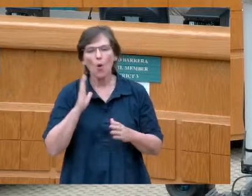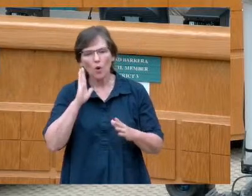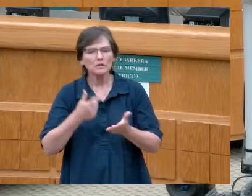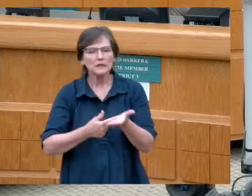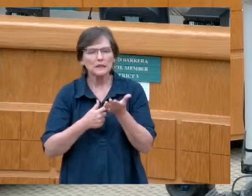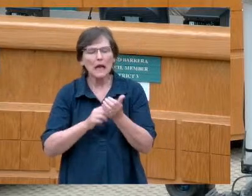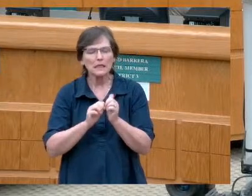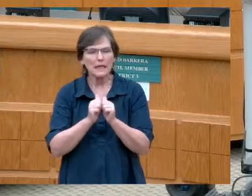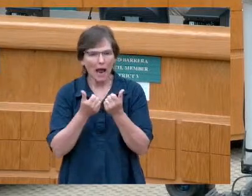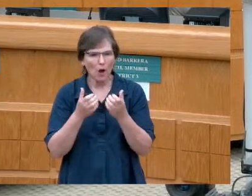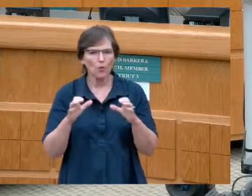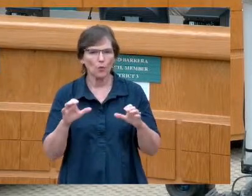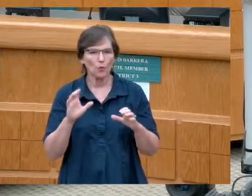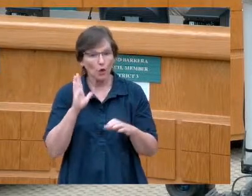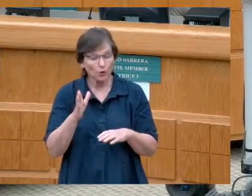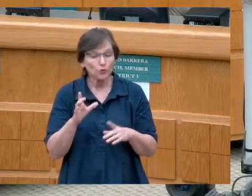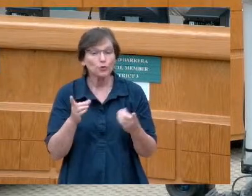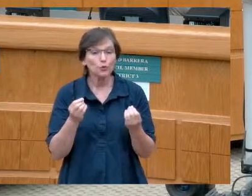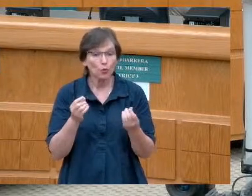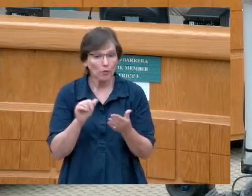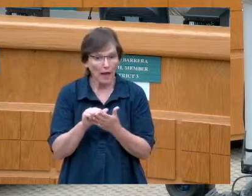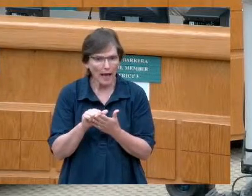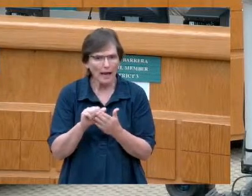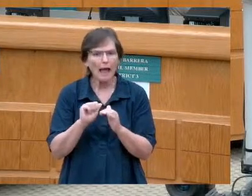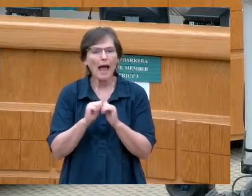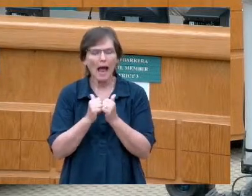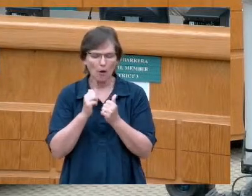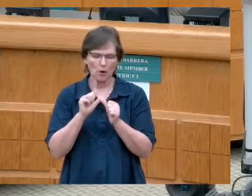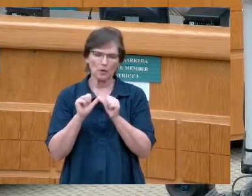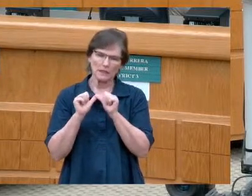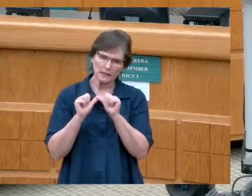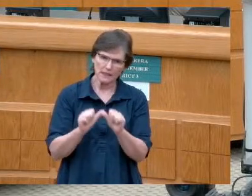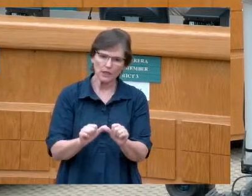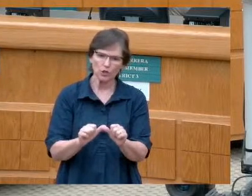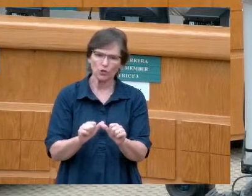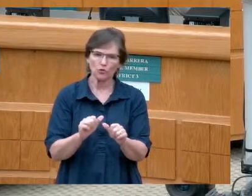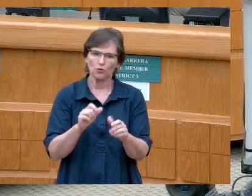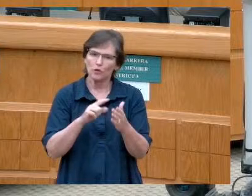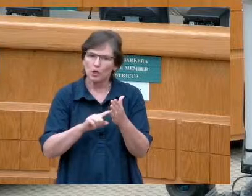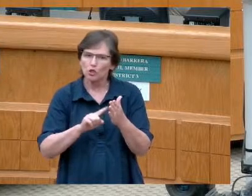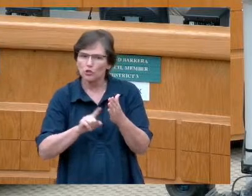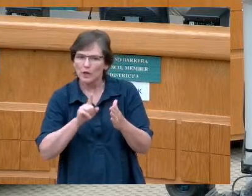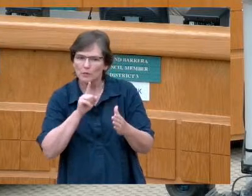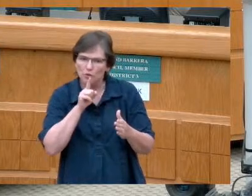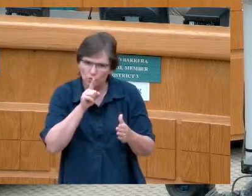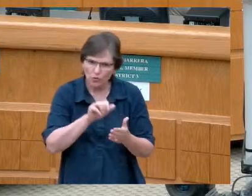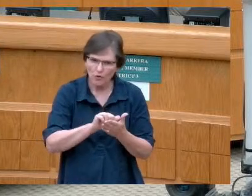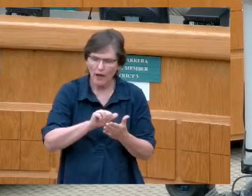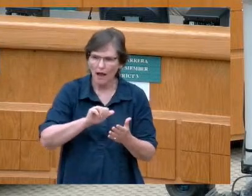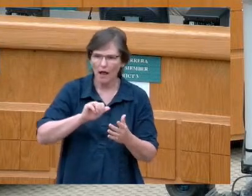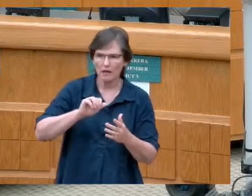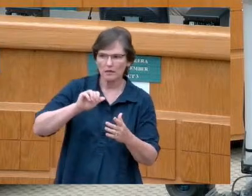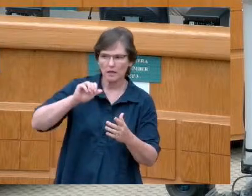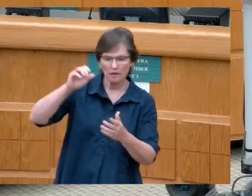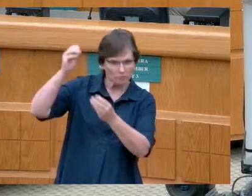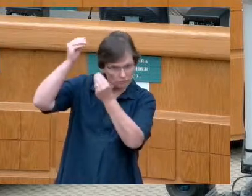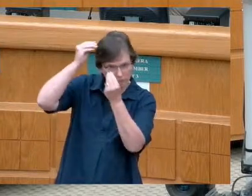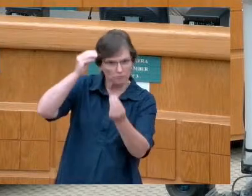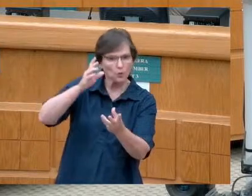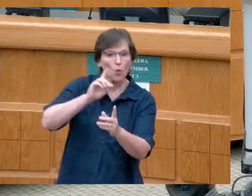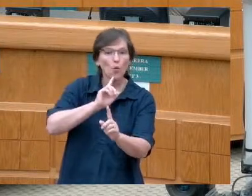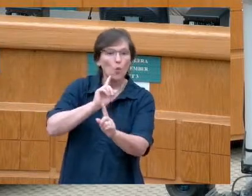it to make sure orders are being followed, and ultimately then cases would start coming